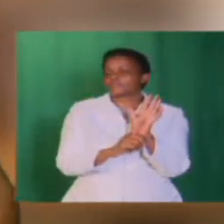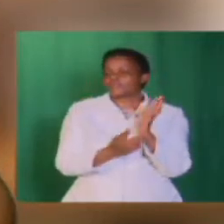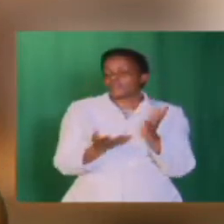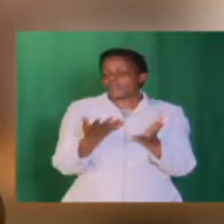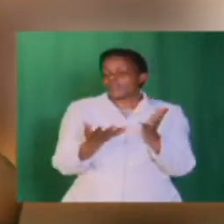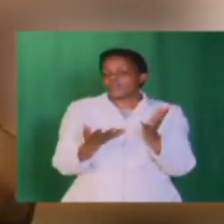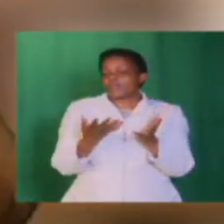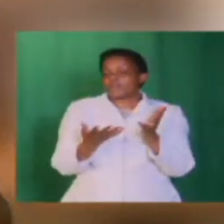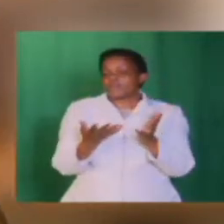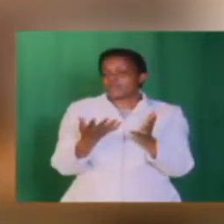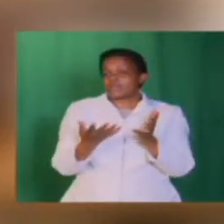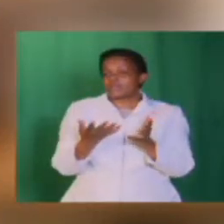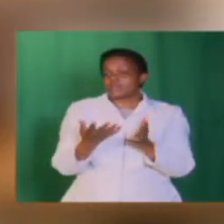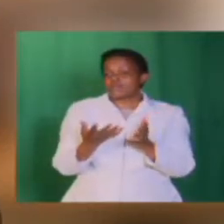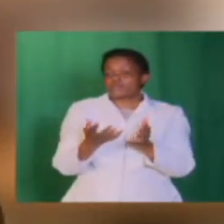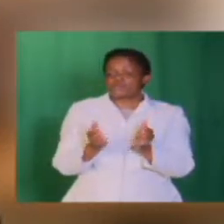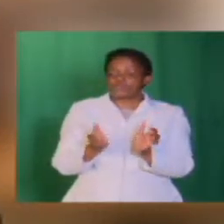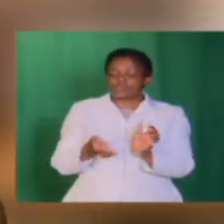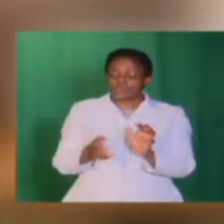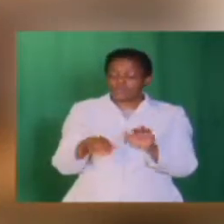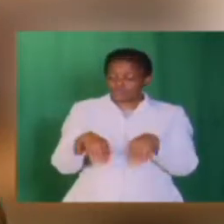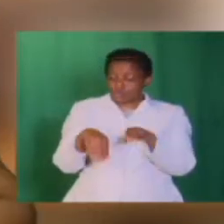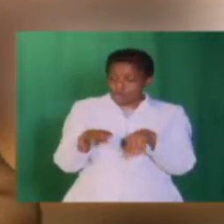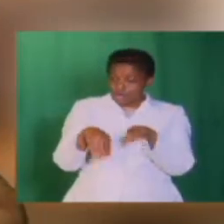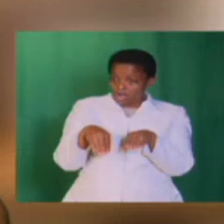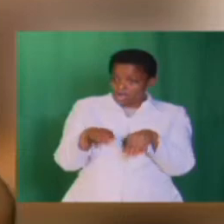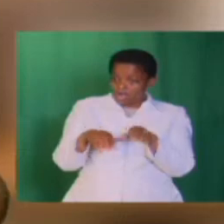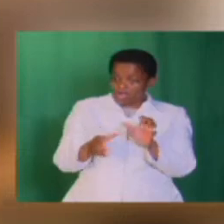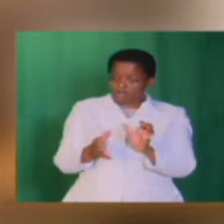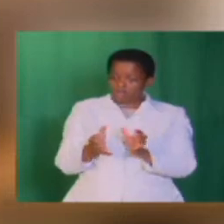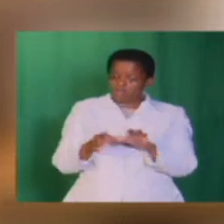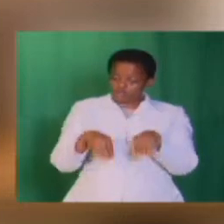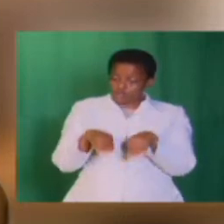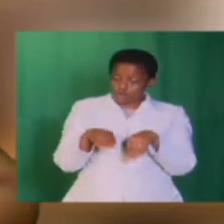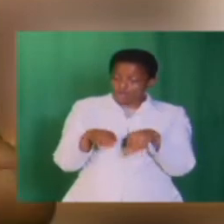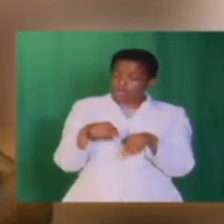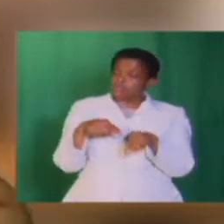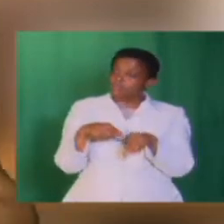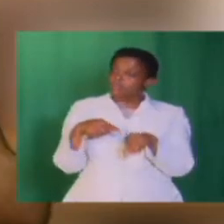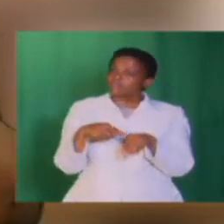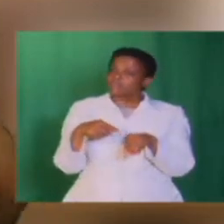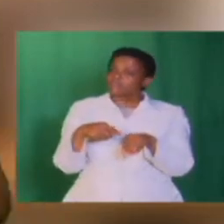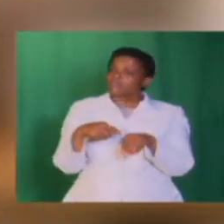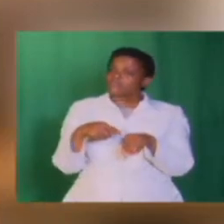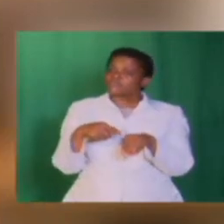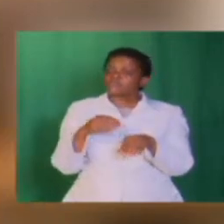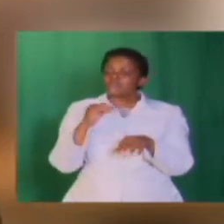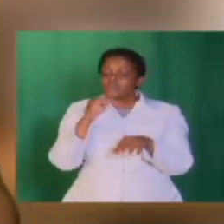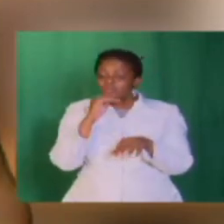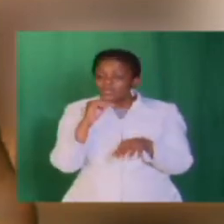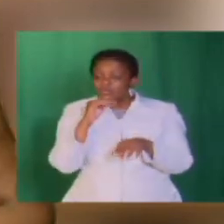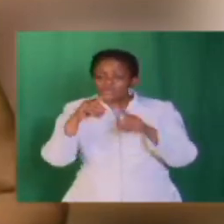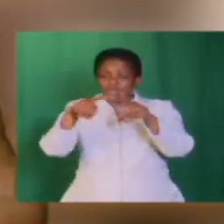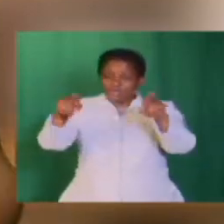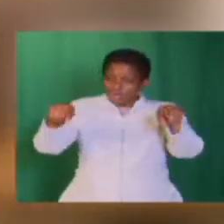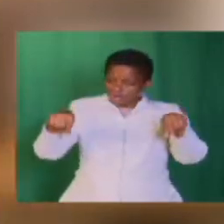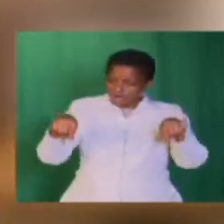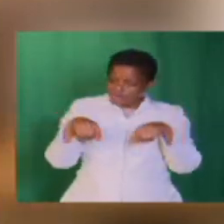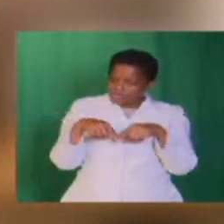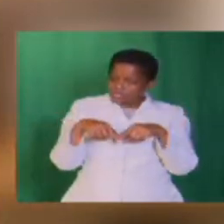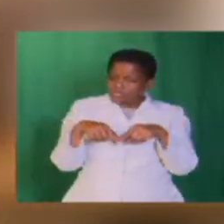speaking about a soccer match. If you are speaking about a soccer match, there's going to be a football pitch. There's going